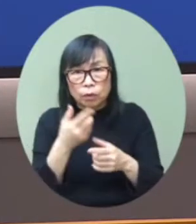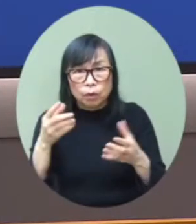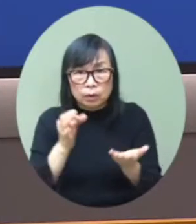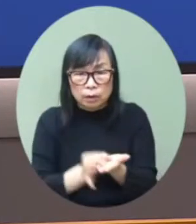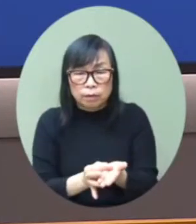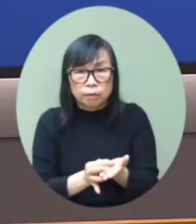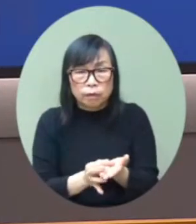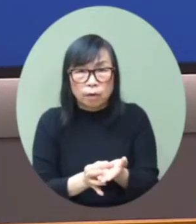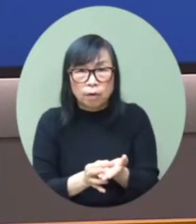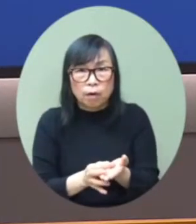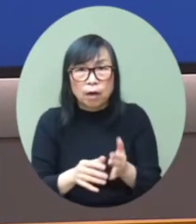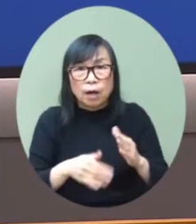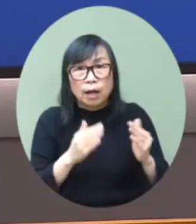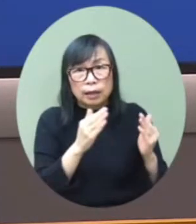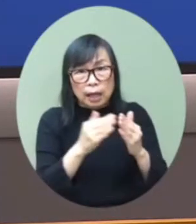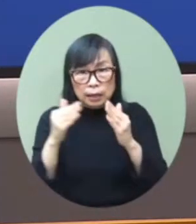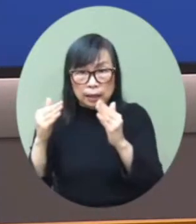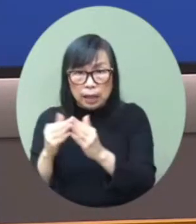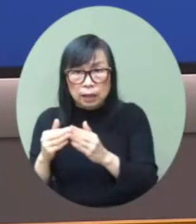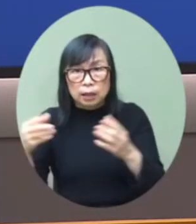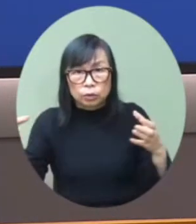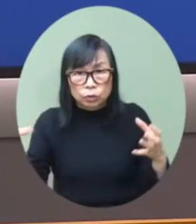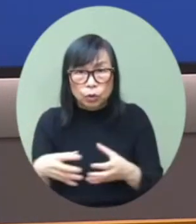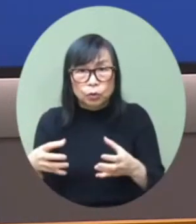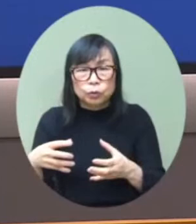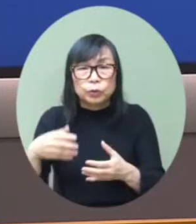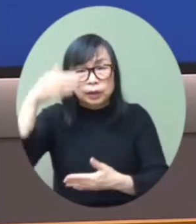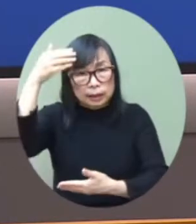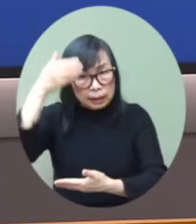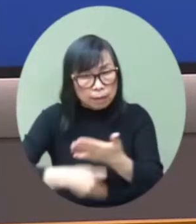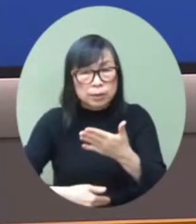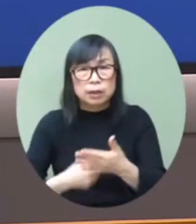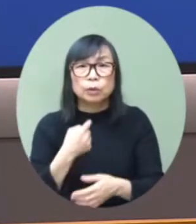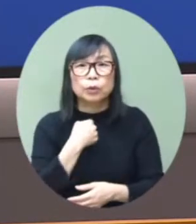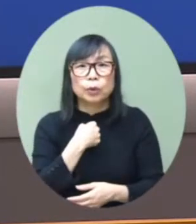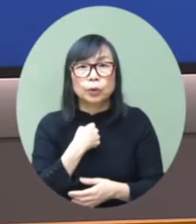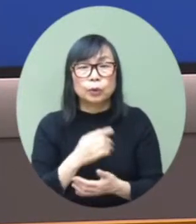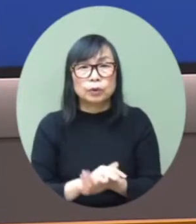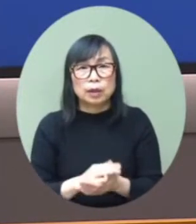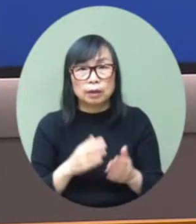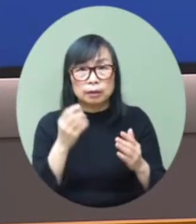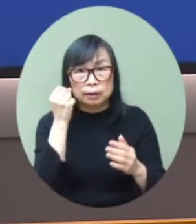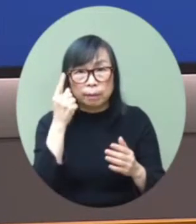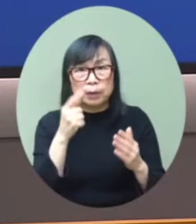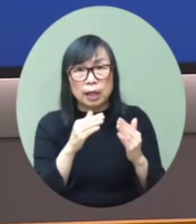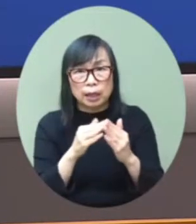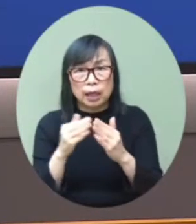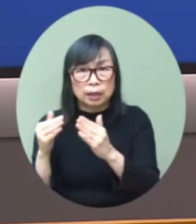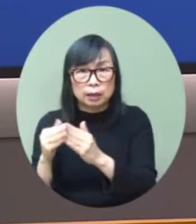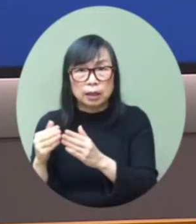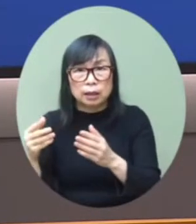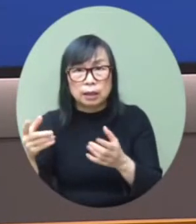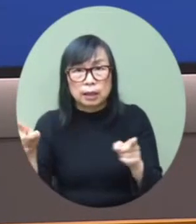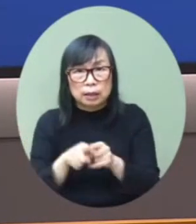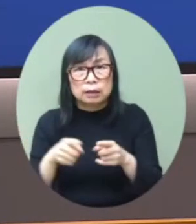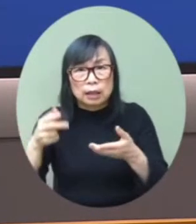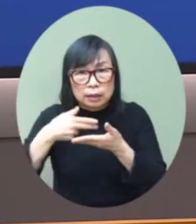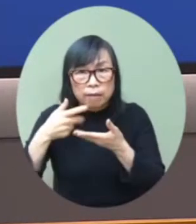well, members of the public should refrain from going to crowded places, keep reducing the number